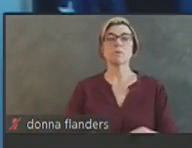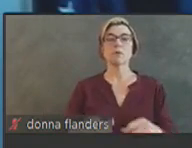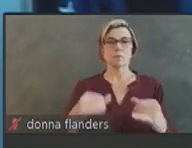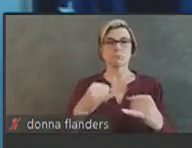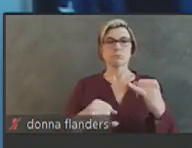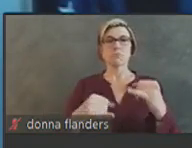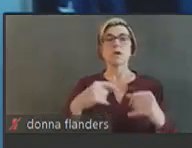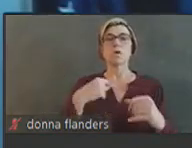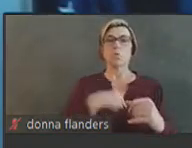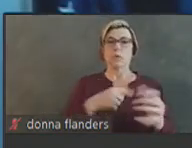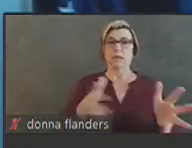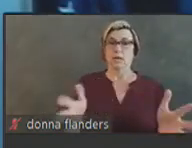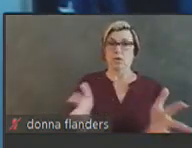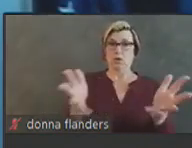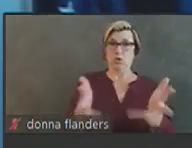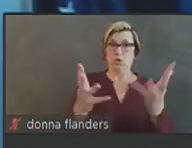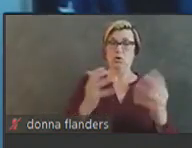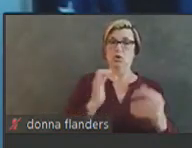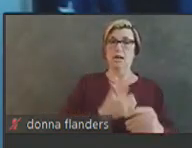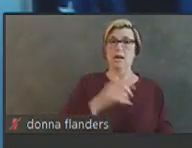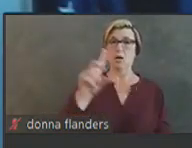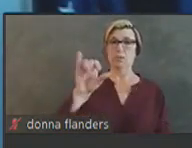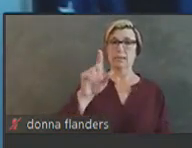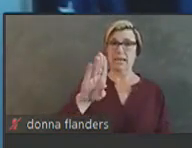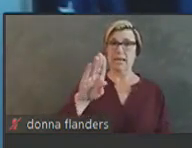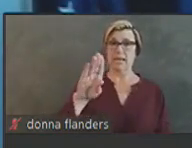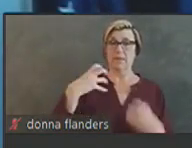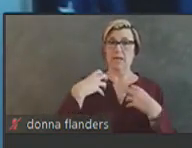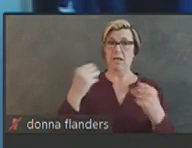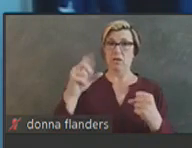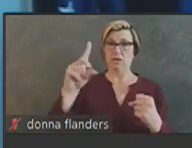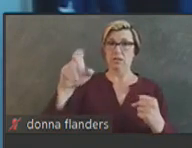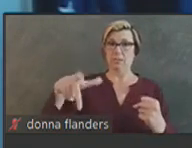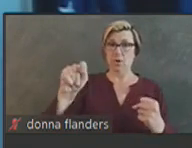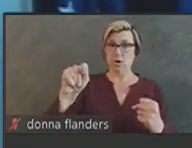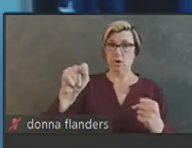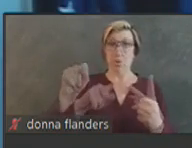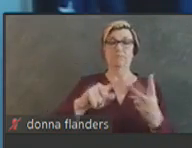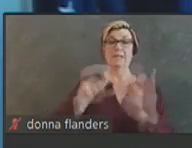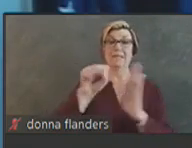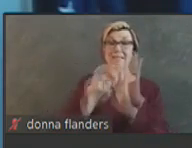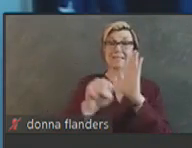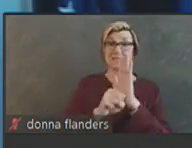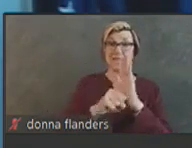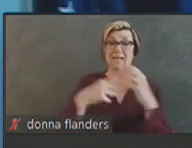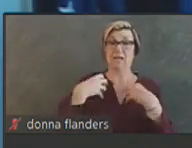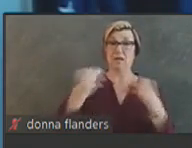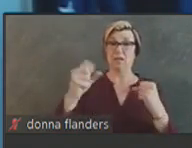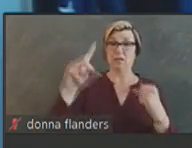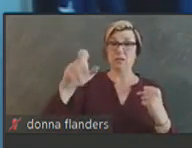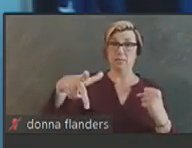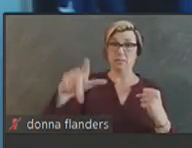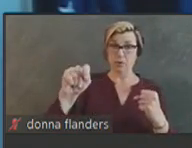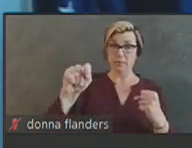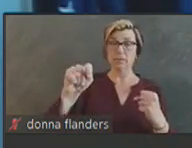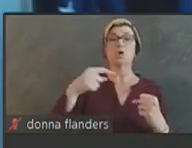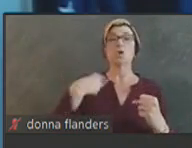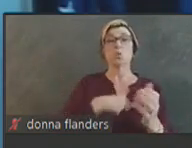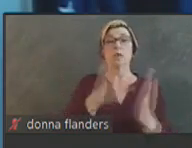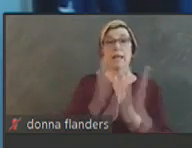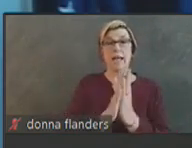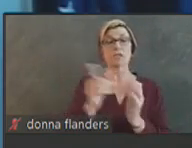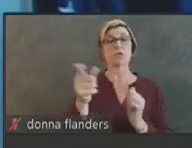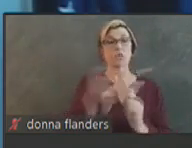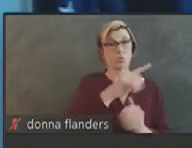Health Department, along with the State Department of Health, with the support, we hope, of Governor Kemp and our